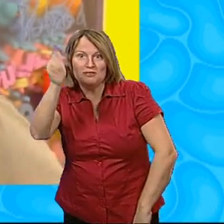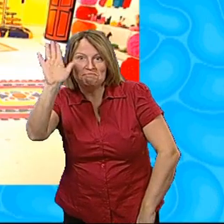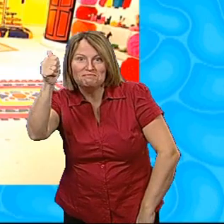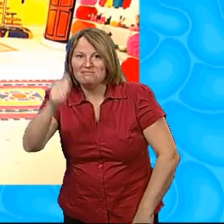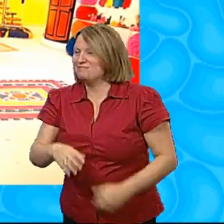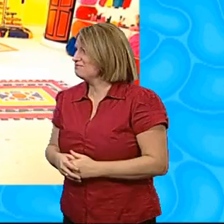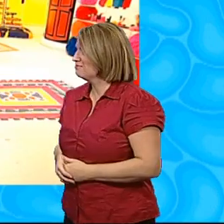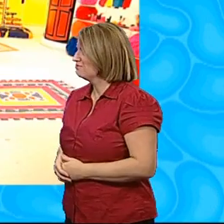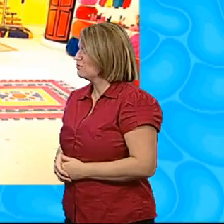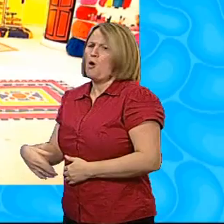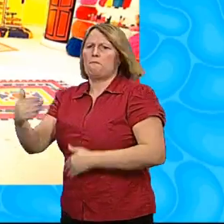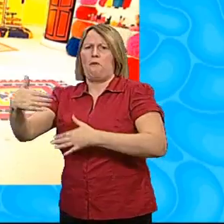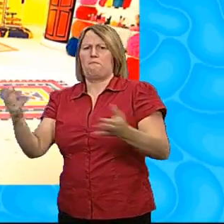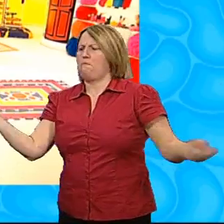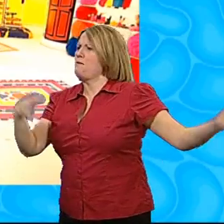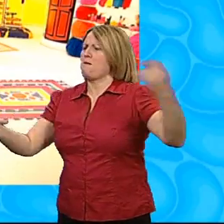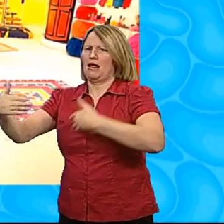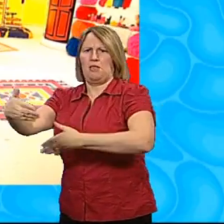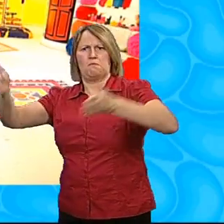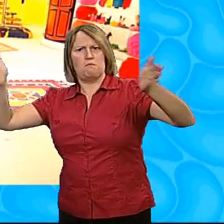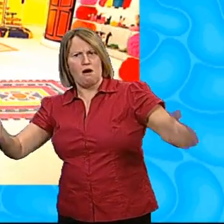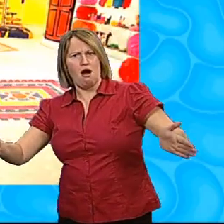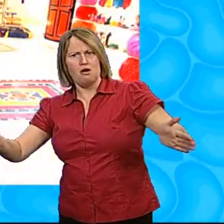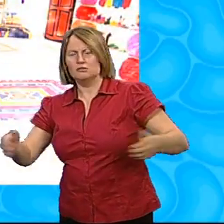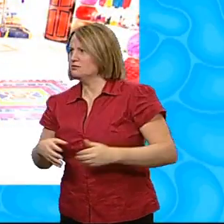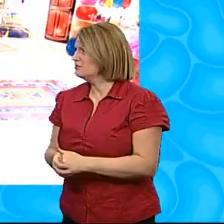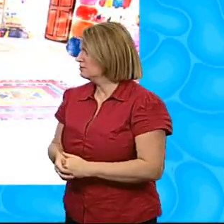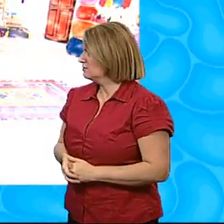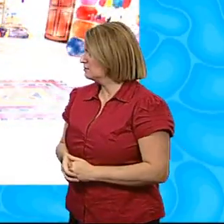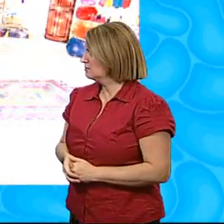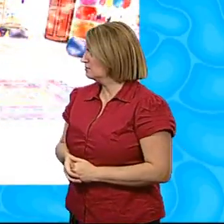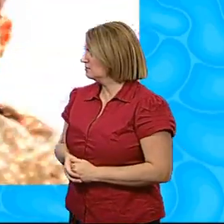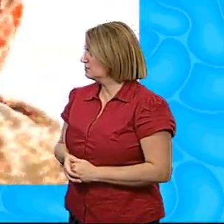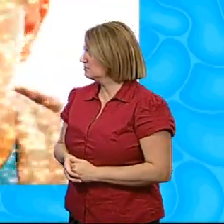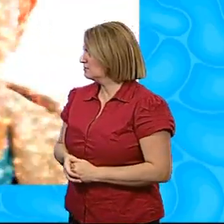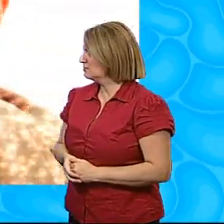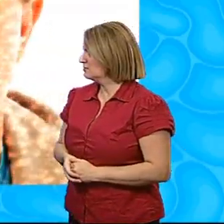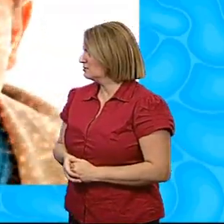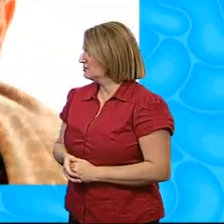soon. It's time to put all this stuff back in its box.